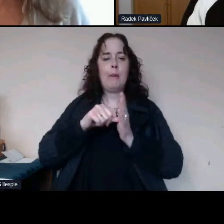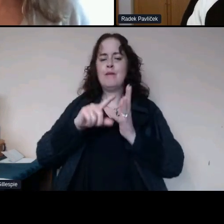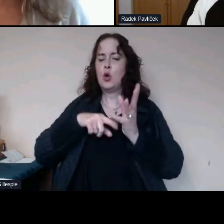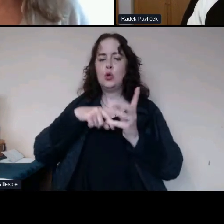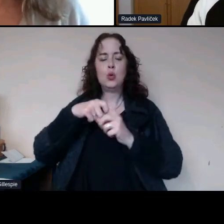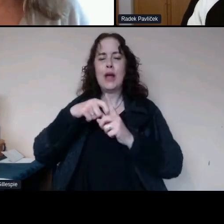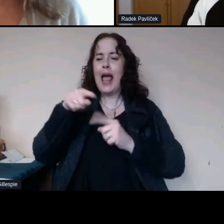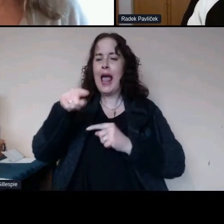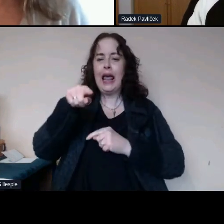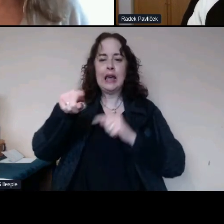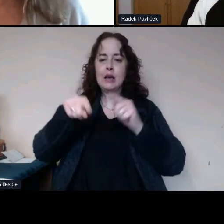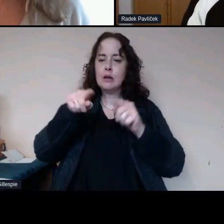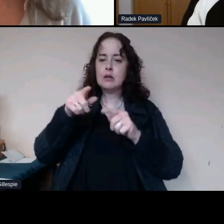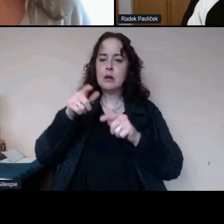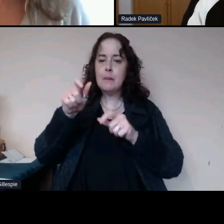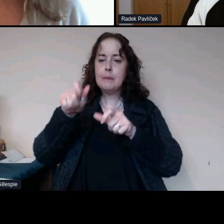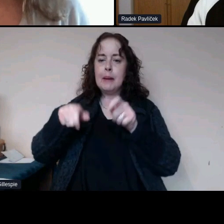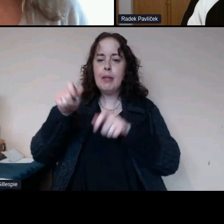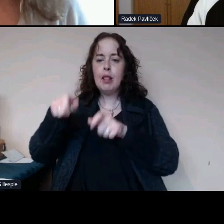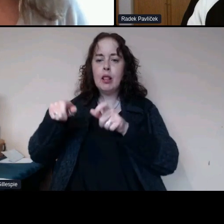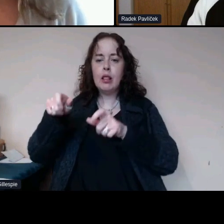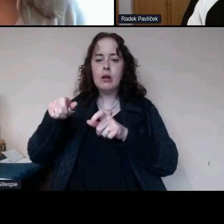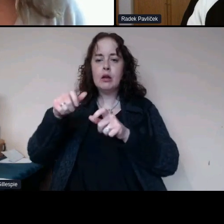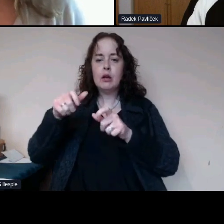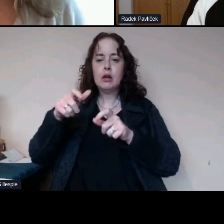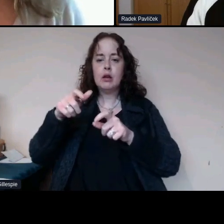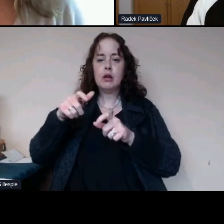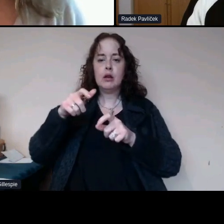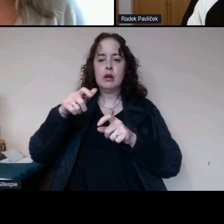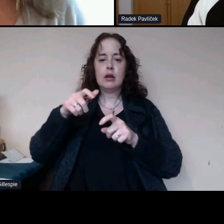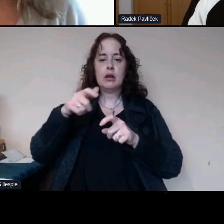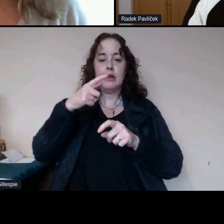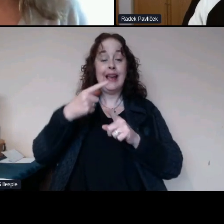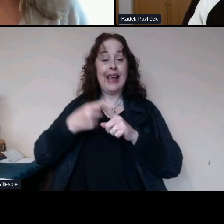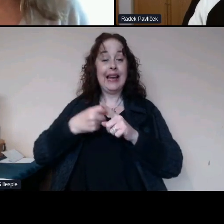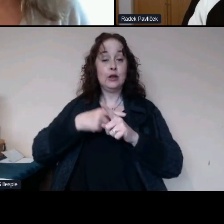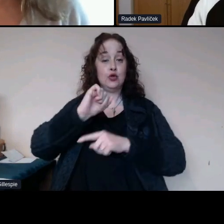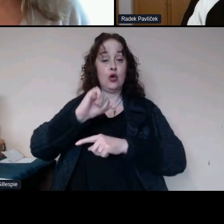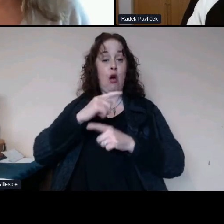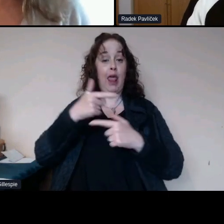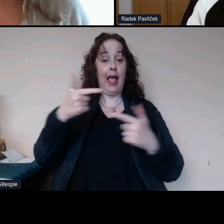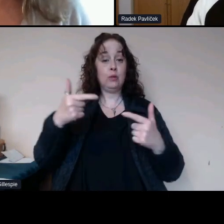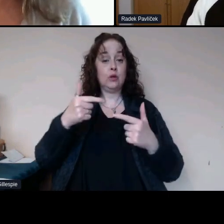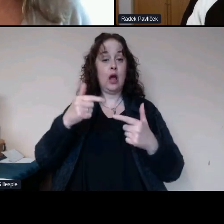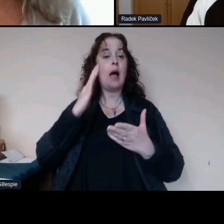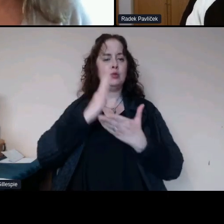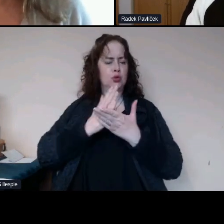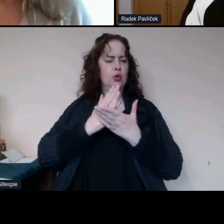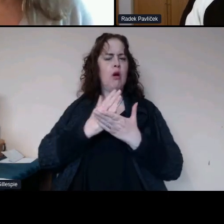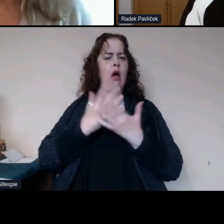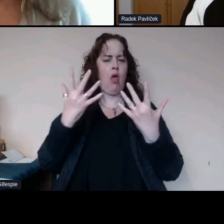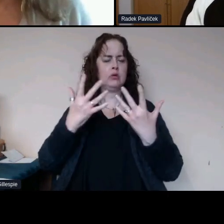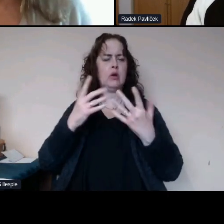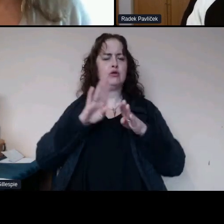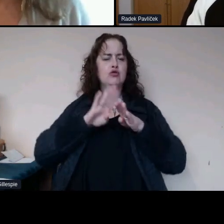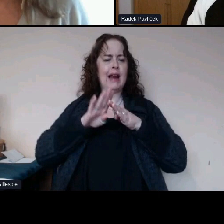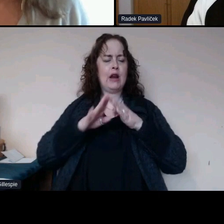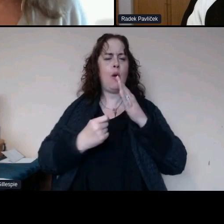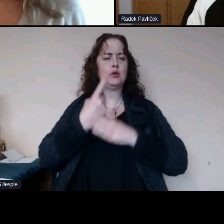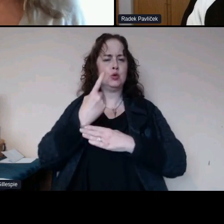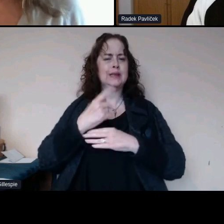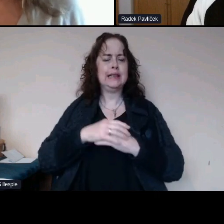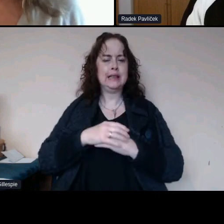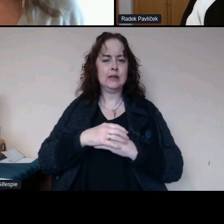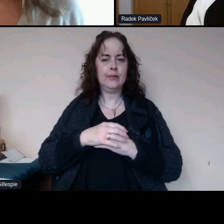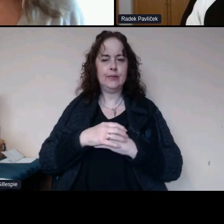individuals. If English is your native language, I think there will be plenty of training opportunities. This doesn't mean that